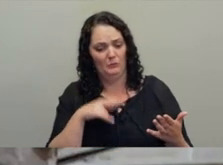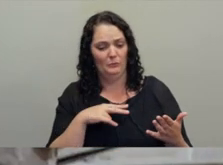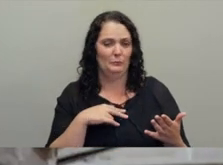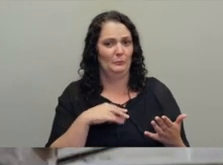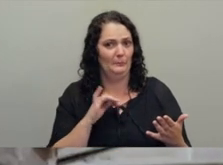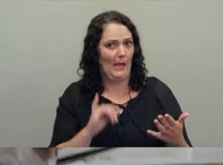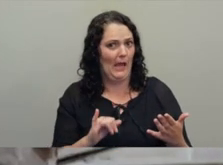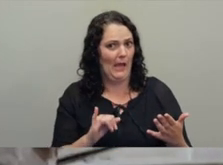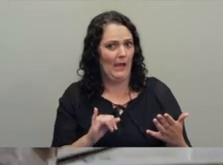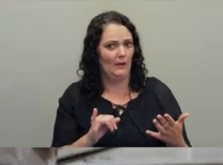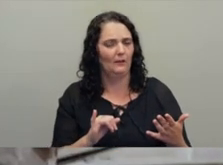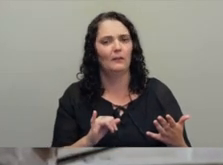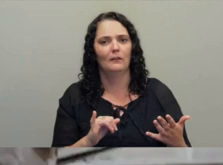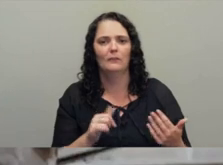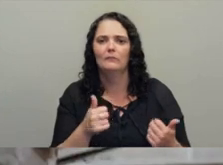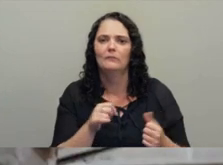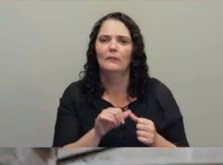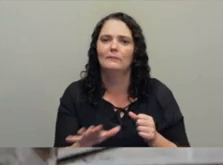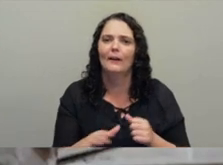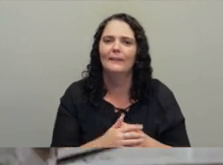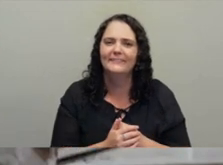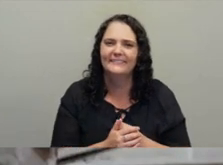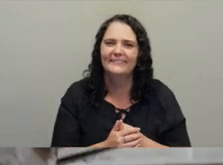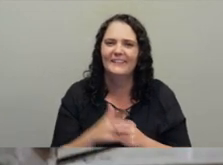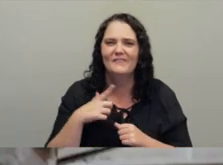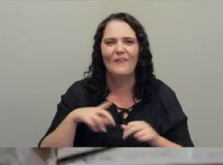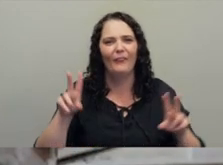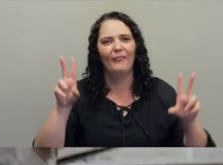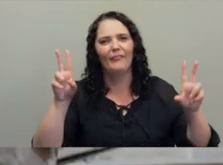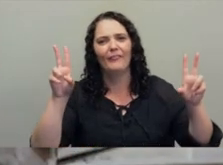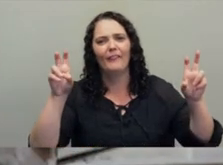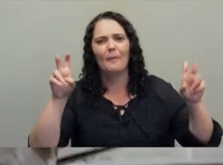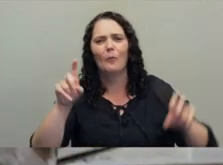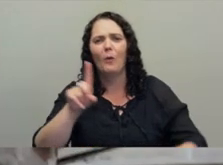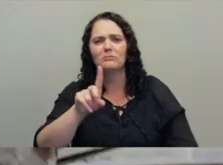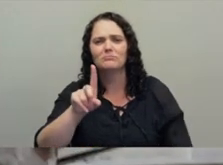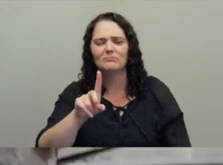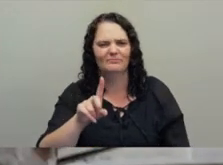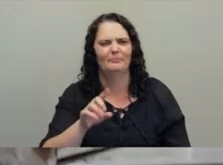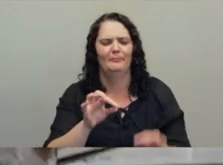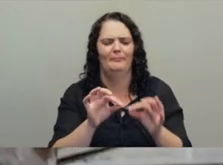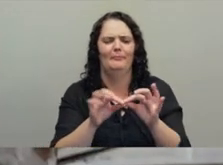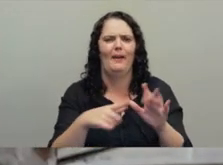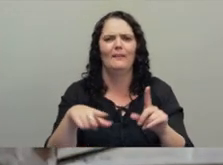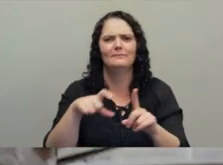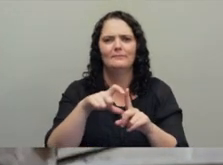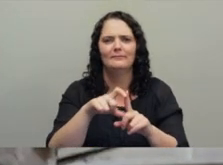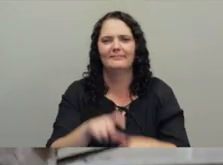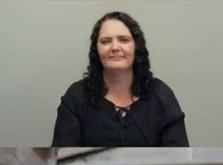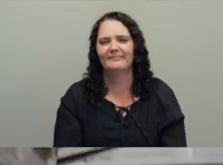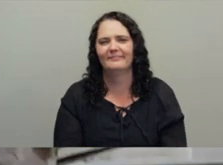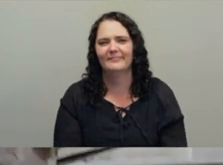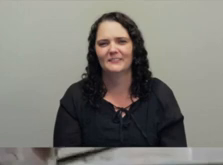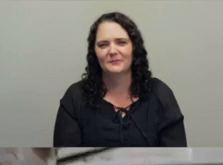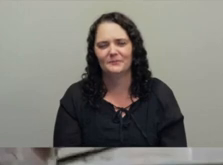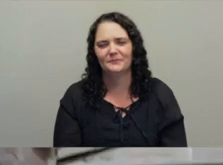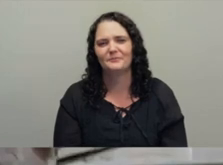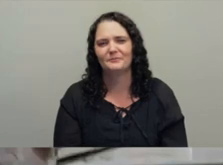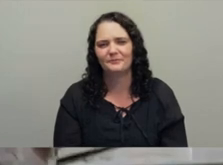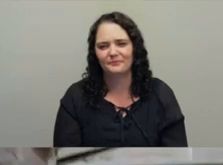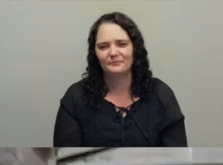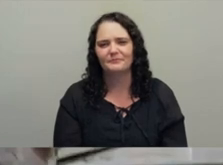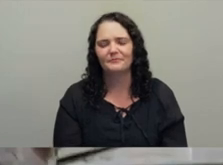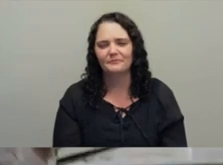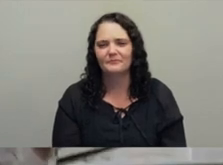That's fantastic because that's our theme for today. I'm hoping everybody's doing bad drawing. What makes it bad? So somebody said